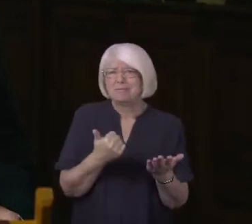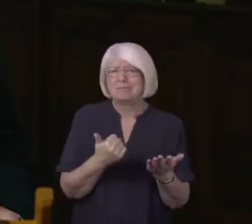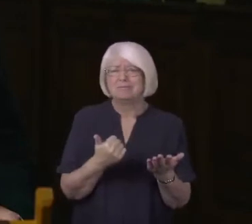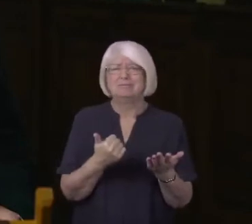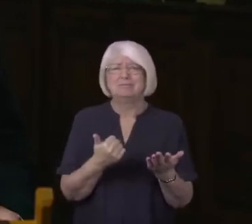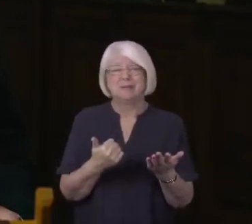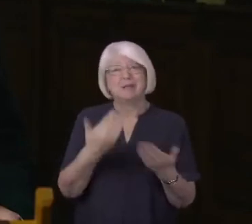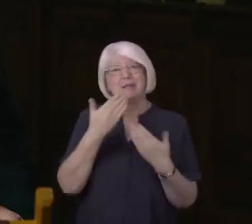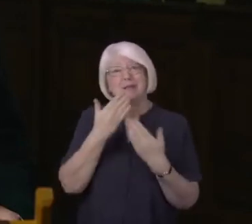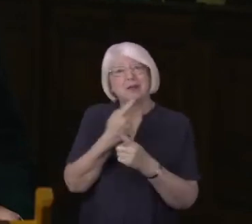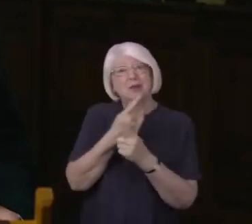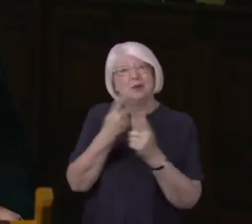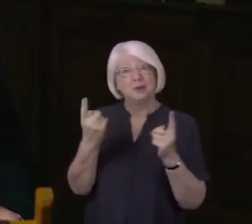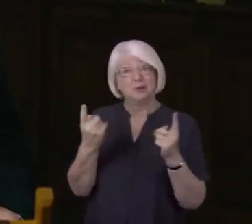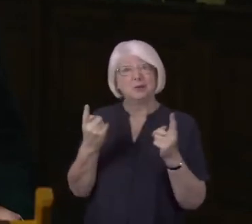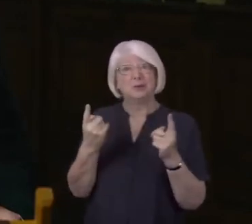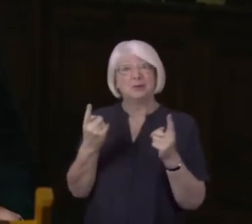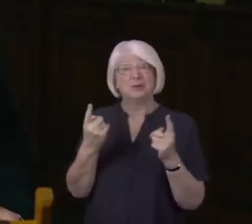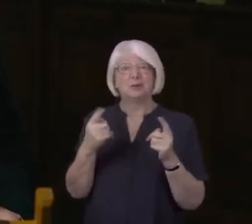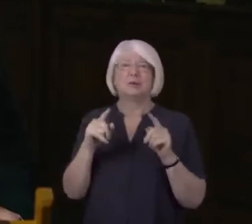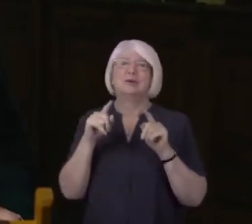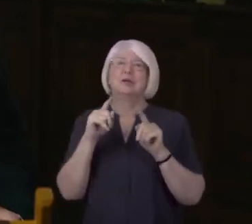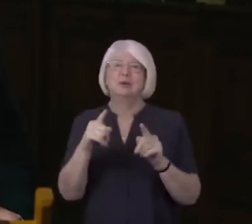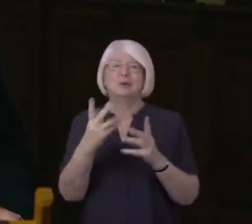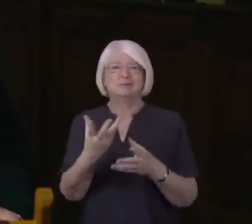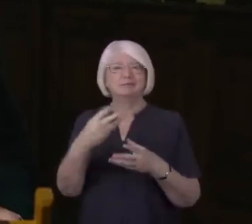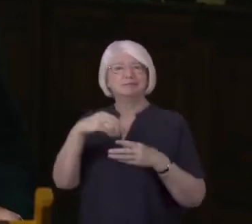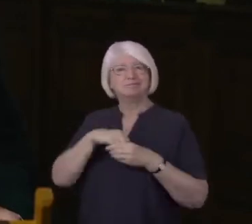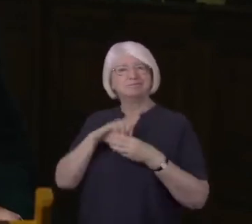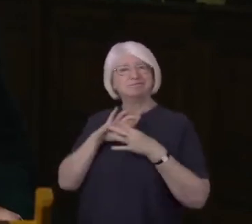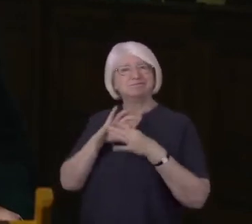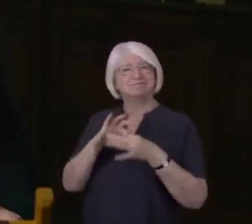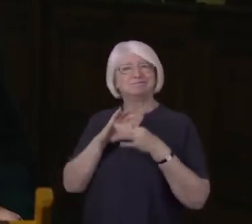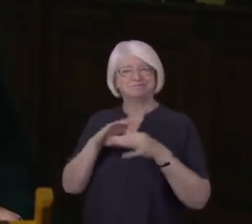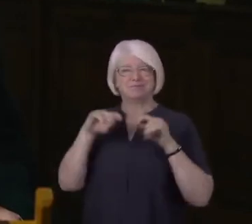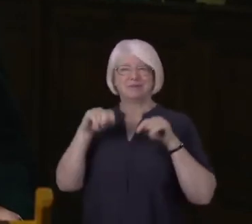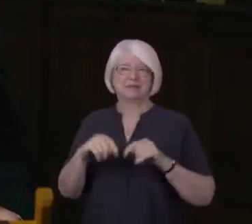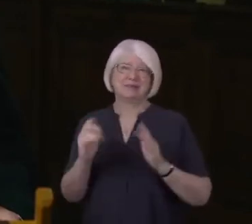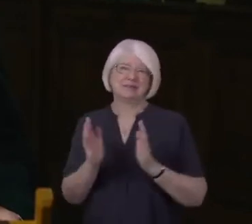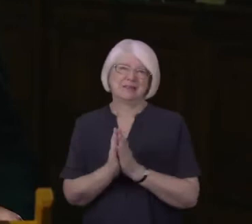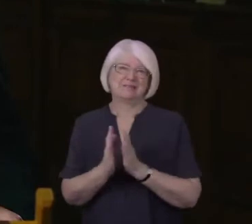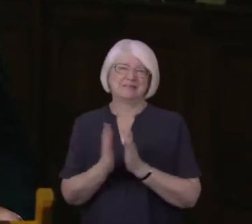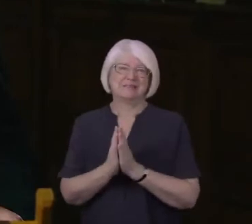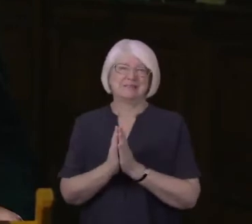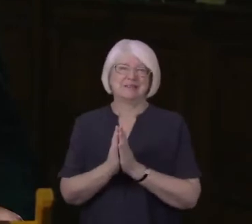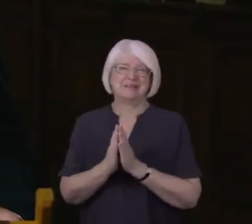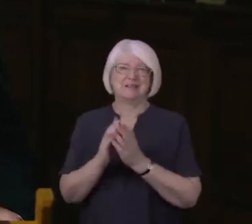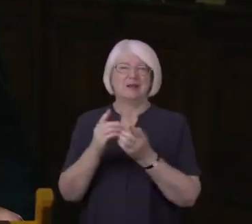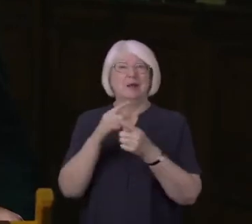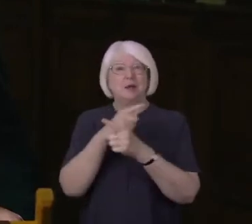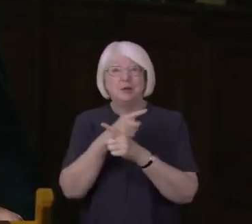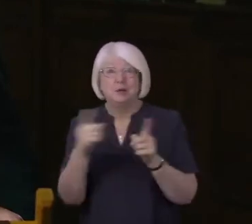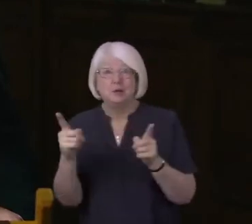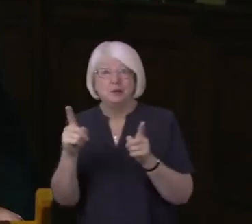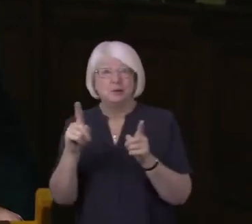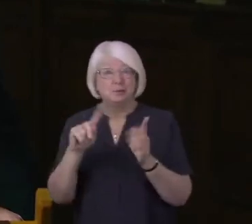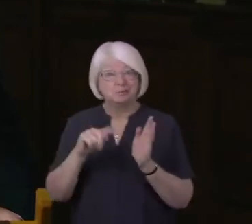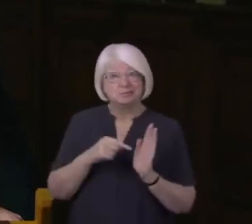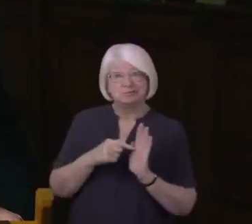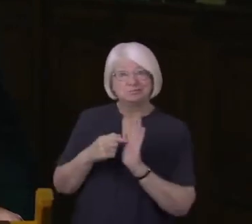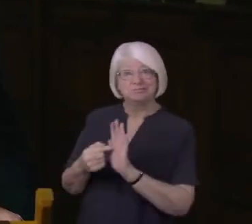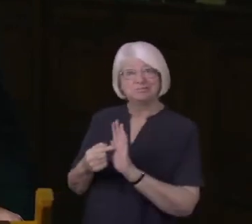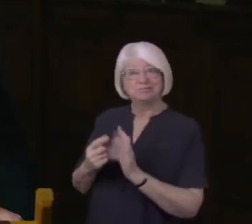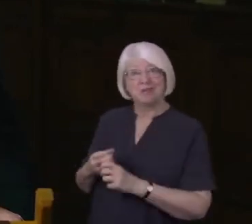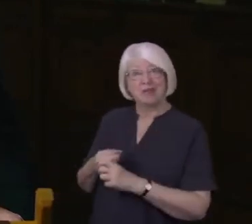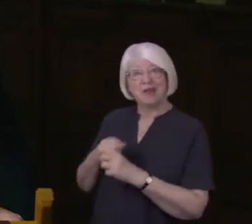I want to thank you for being part of this service and for bringing the light of Christ to those who